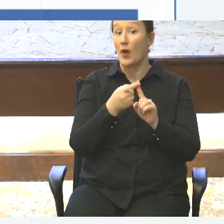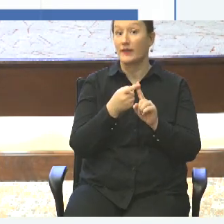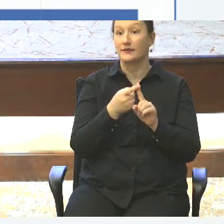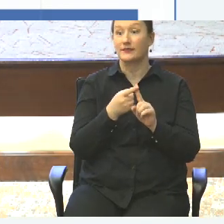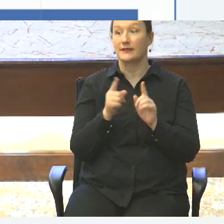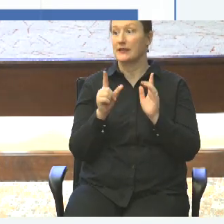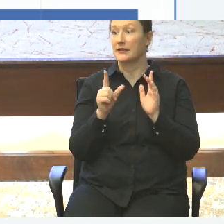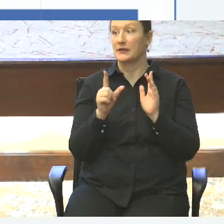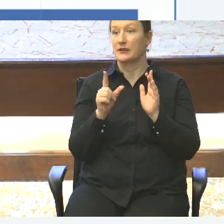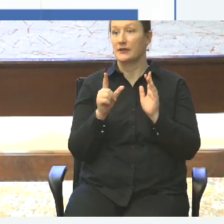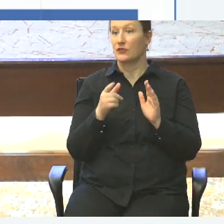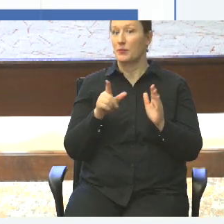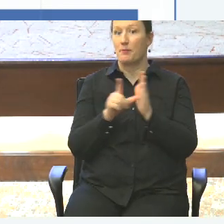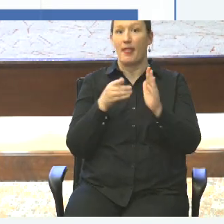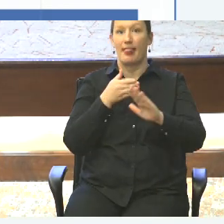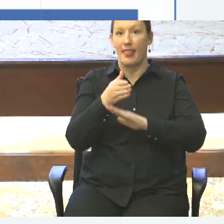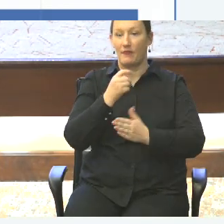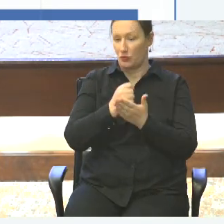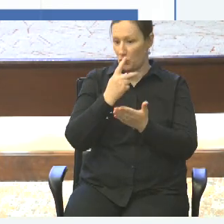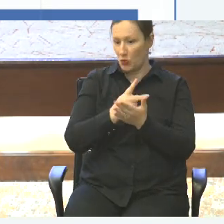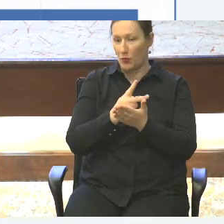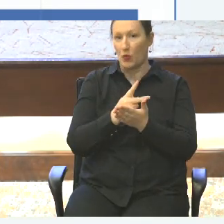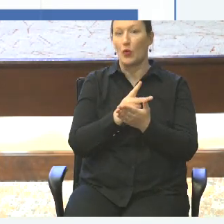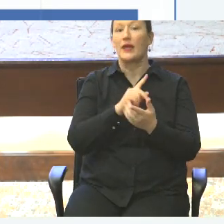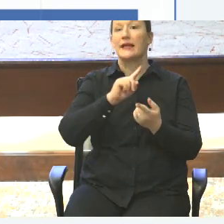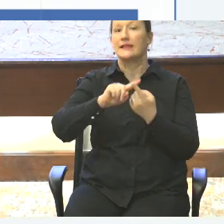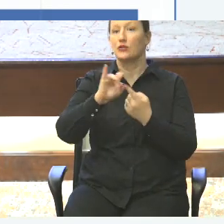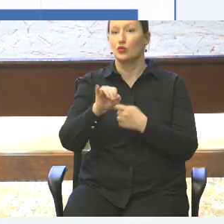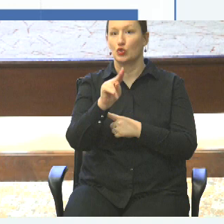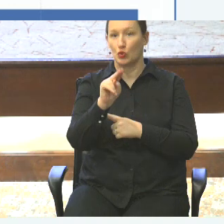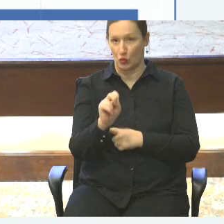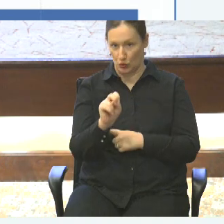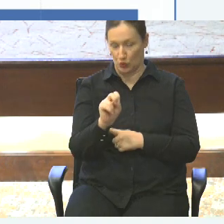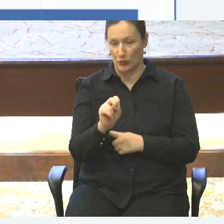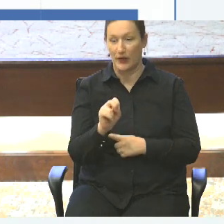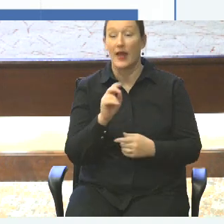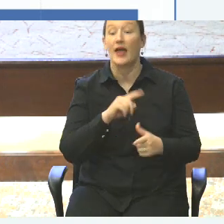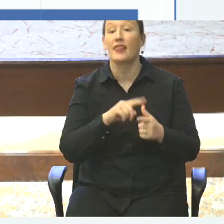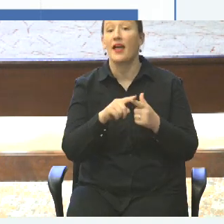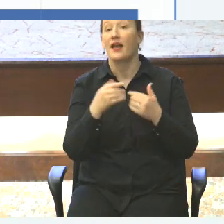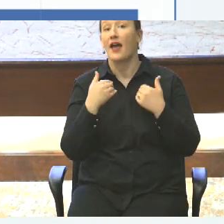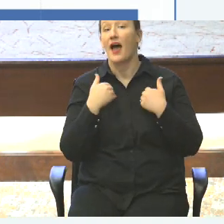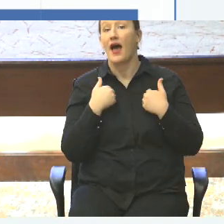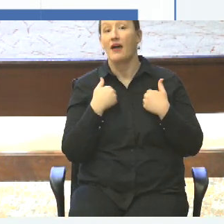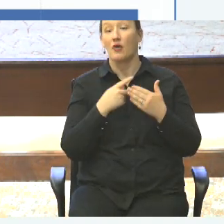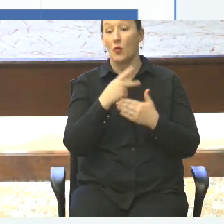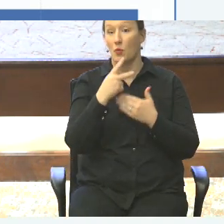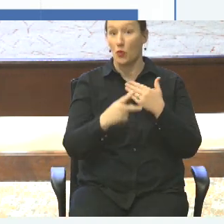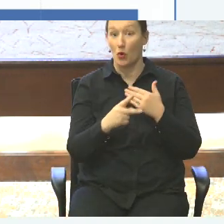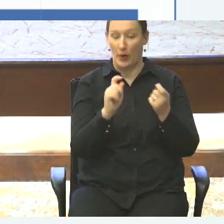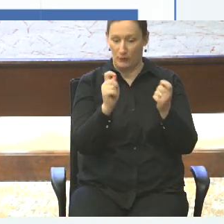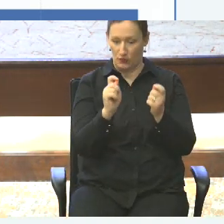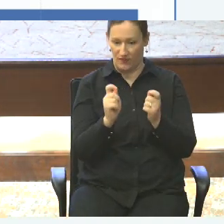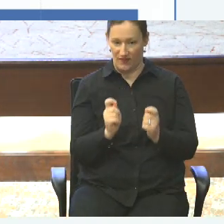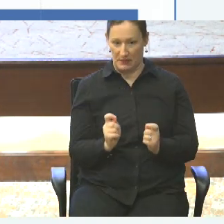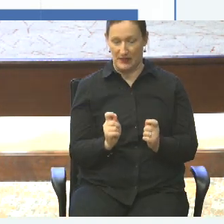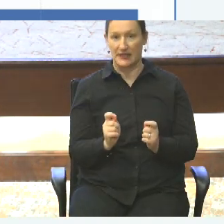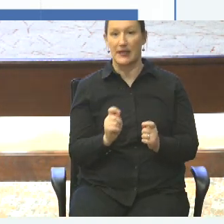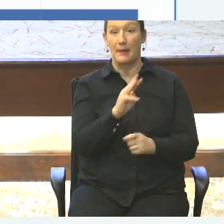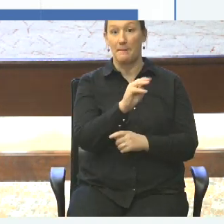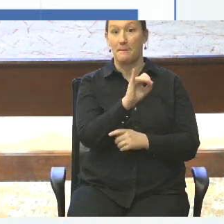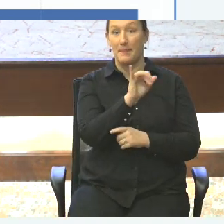approval to move forward and run through June. We will have a program framework refinement after that from May through